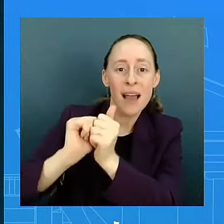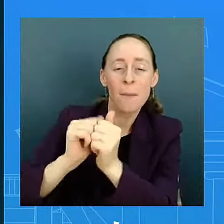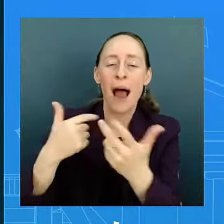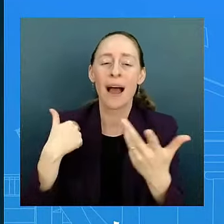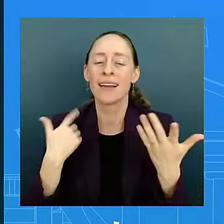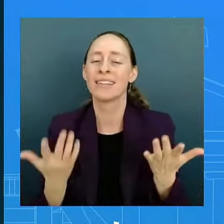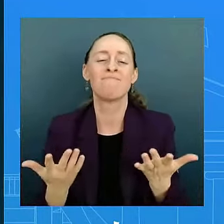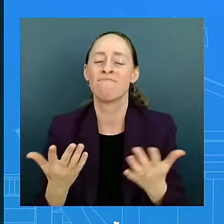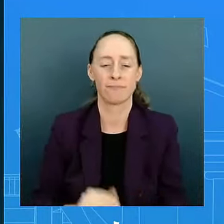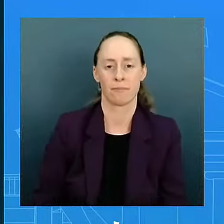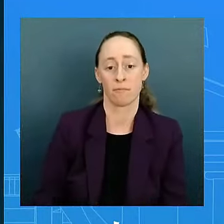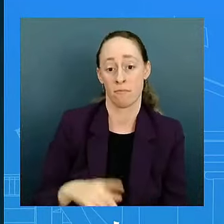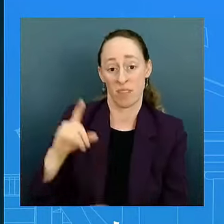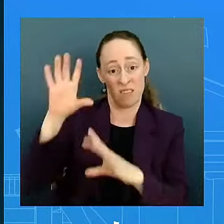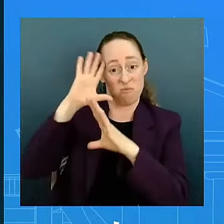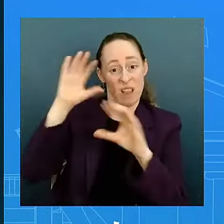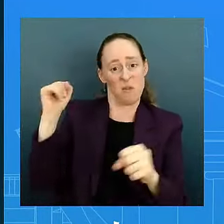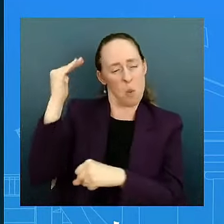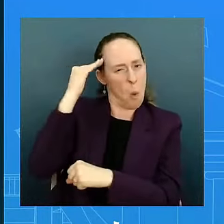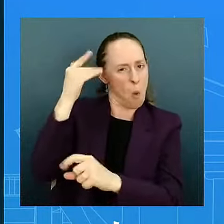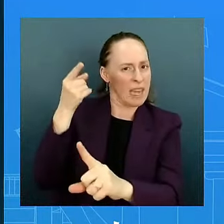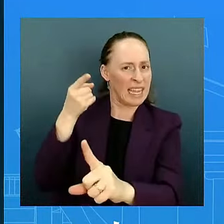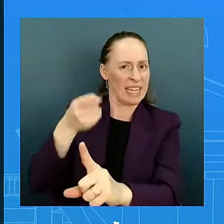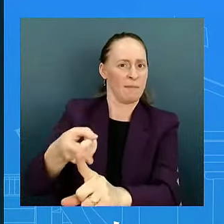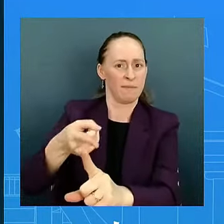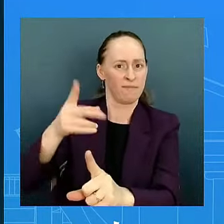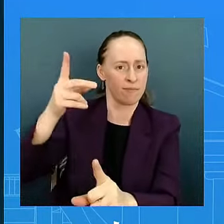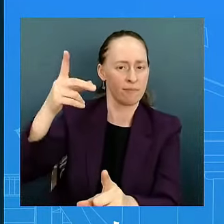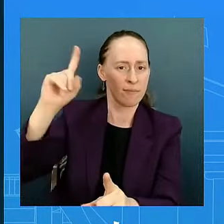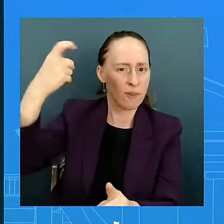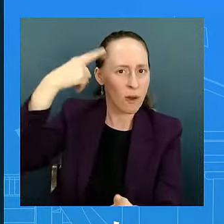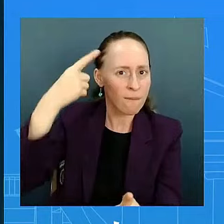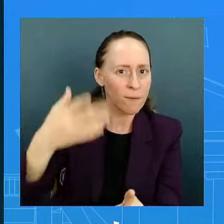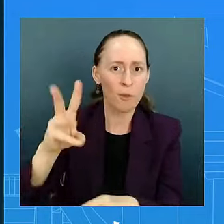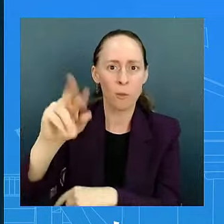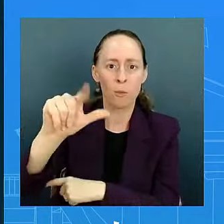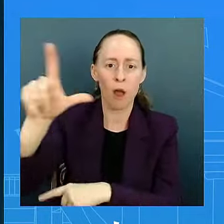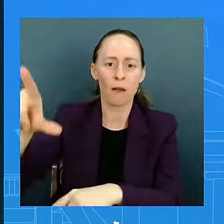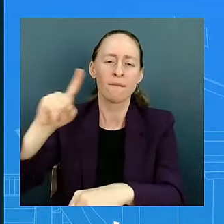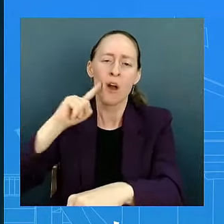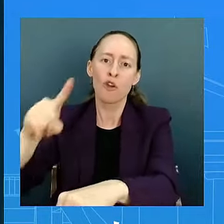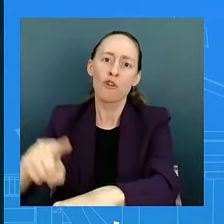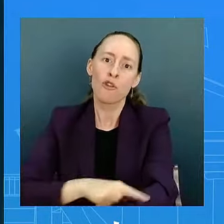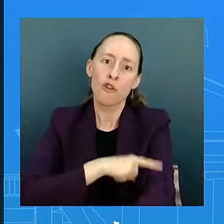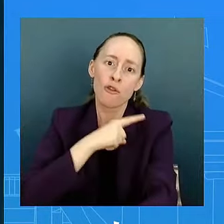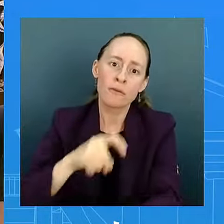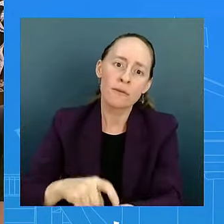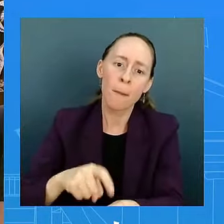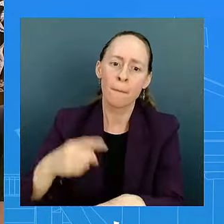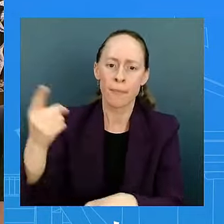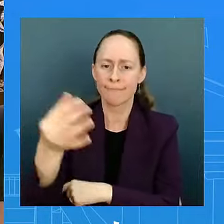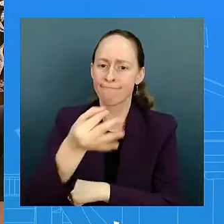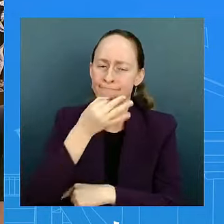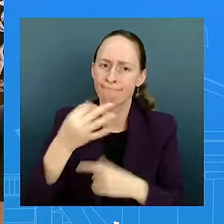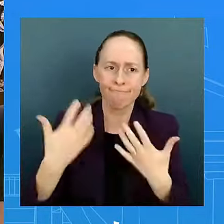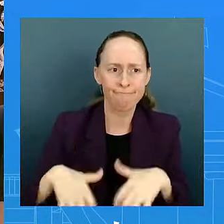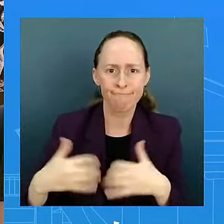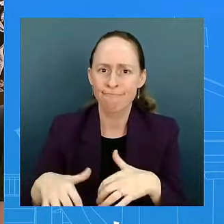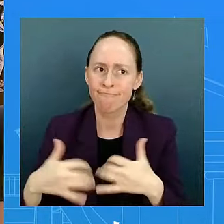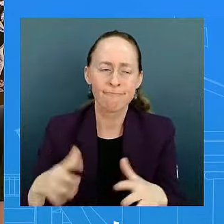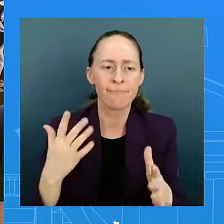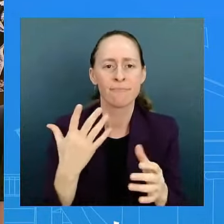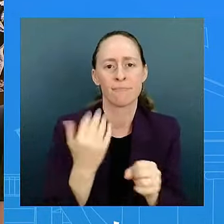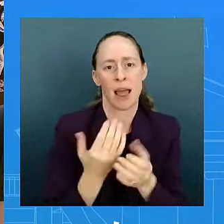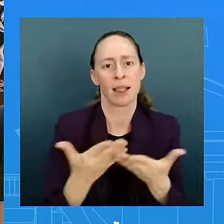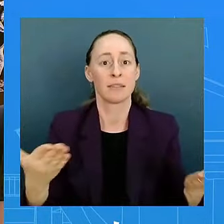working with him closely on getting big things done, on getting big things done for the American people more broadly. Well, and on the economy, yesterday's stock